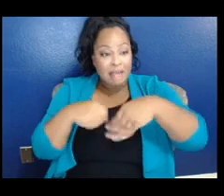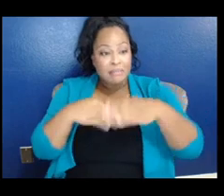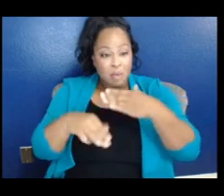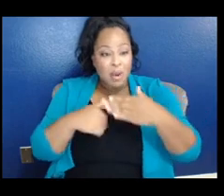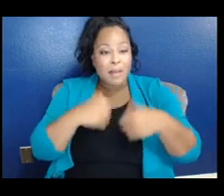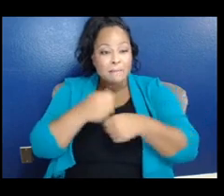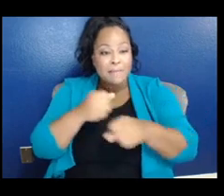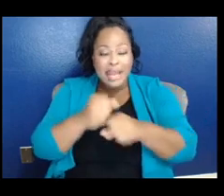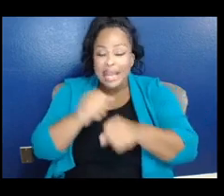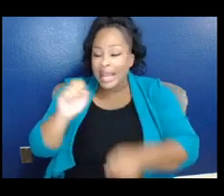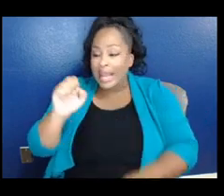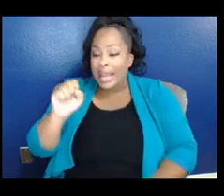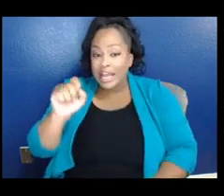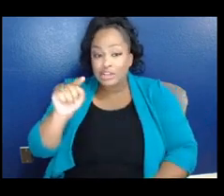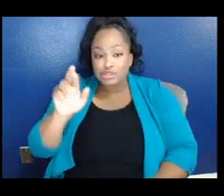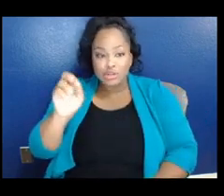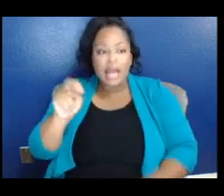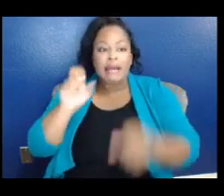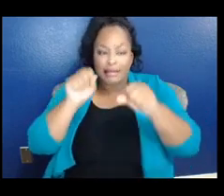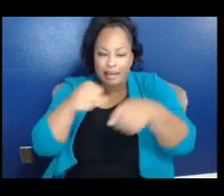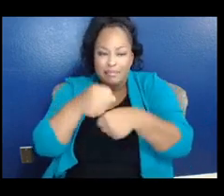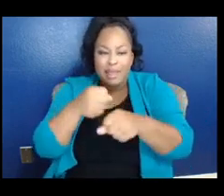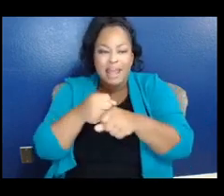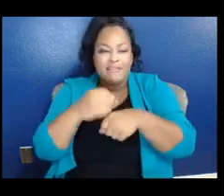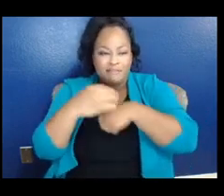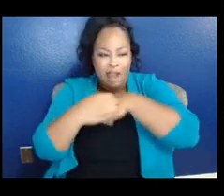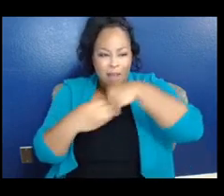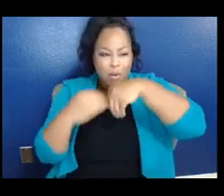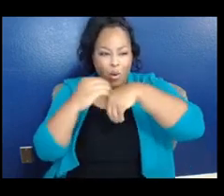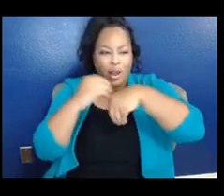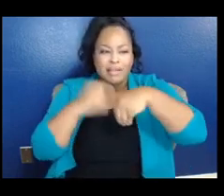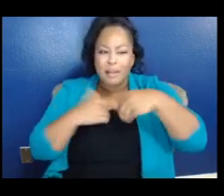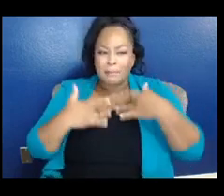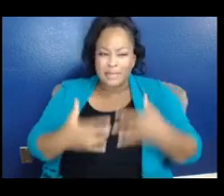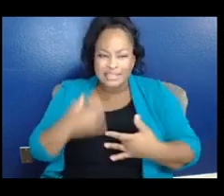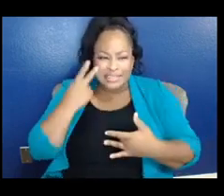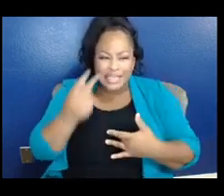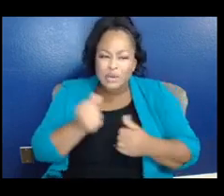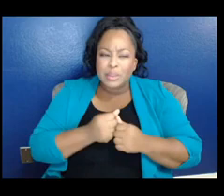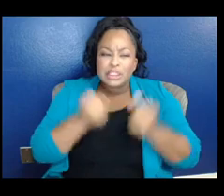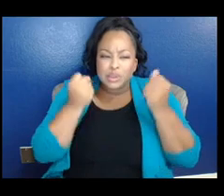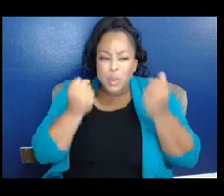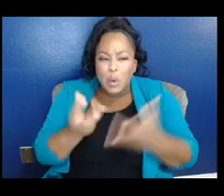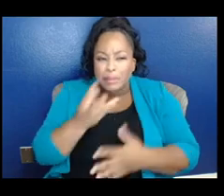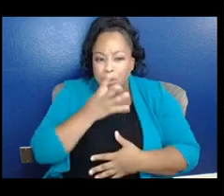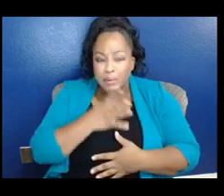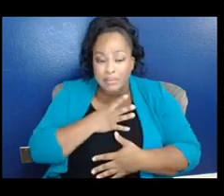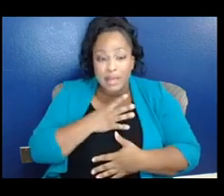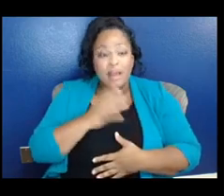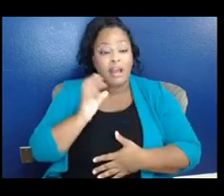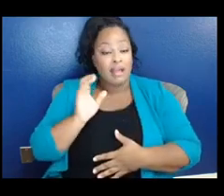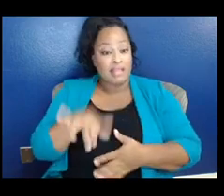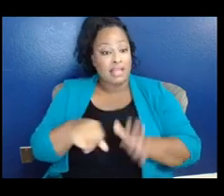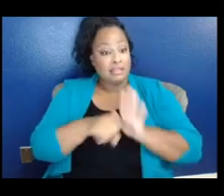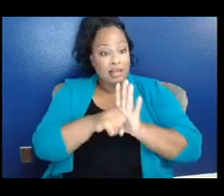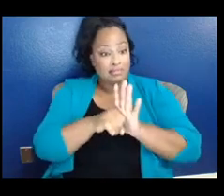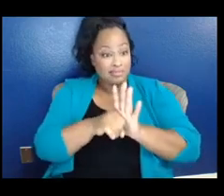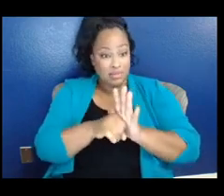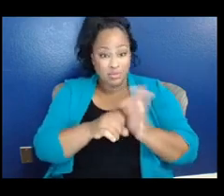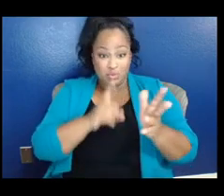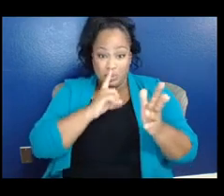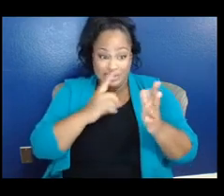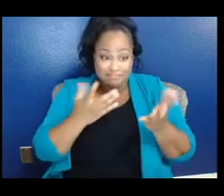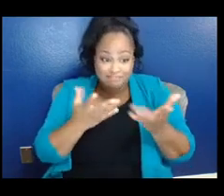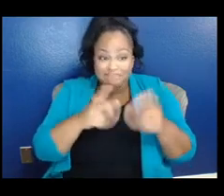estrogen, progesterone from their ovaries, can produce fibroids. That's why we see it in so many women. And the symptomatology of